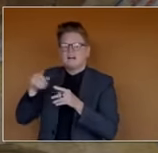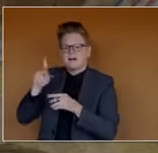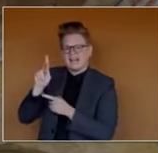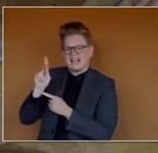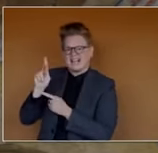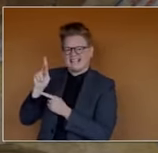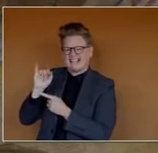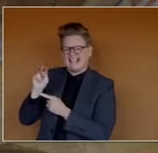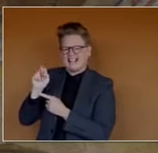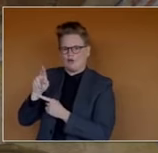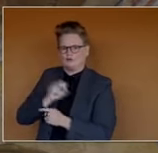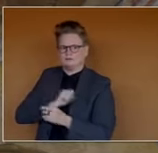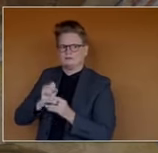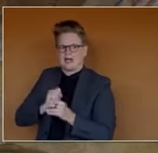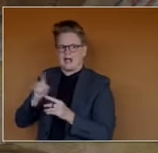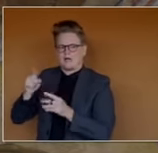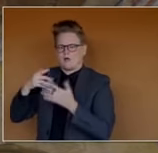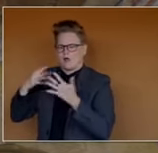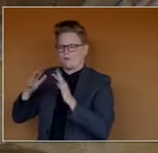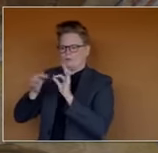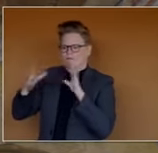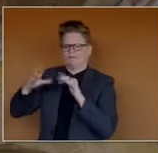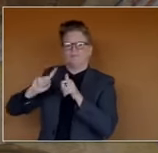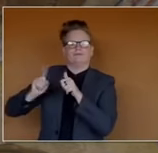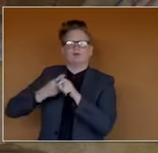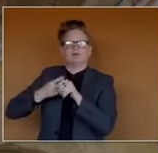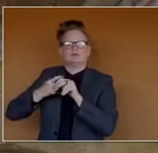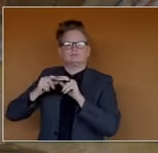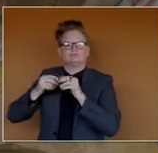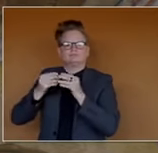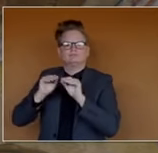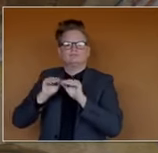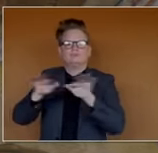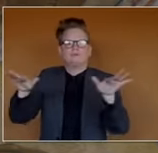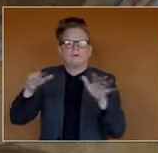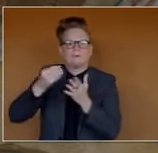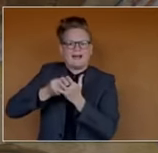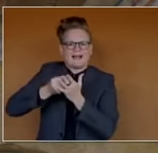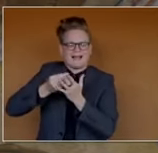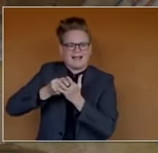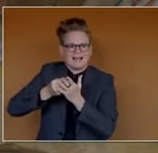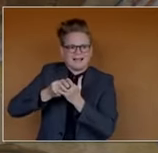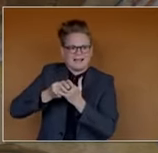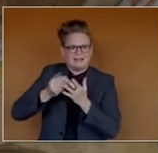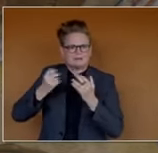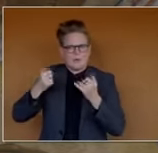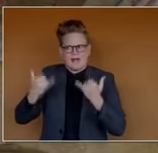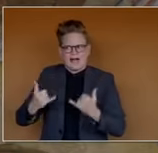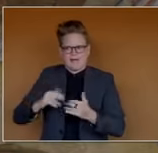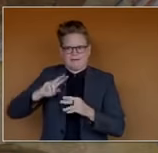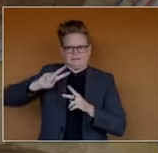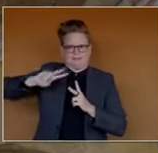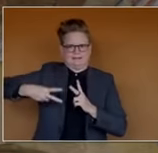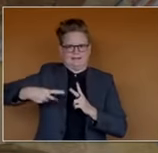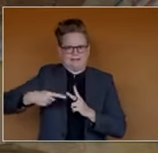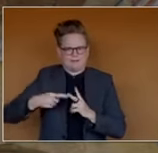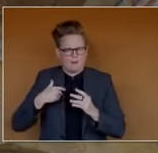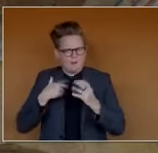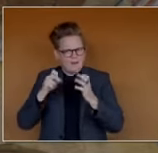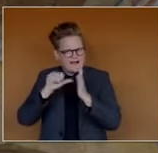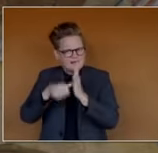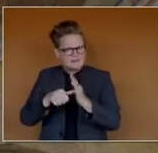out a number of months ago. I want to make this clear, and I make this with respect that is due. This is